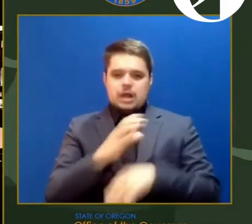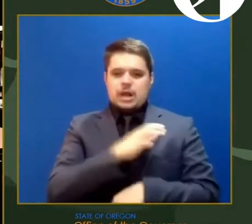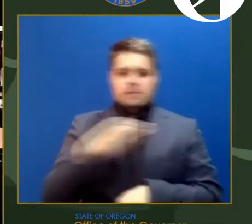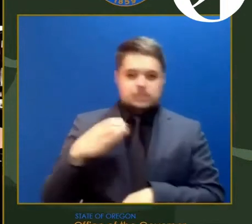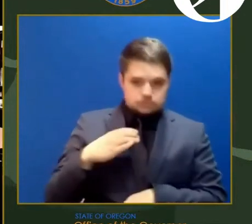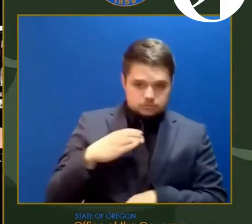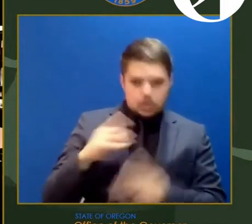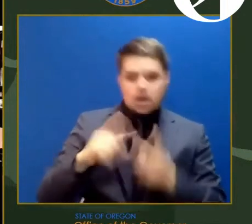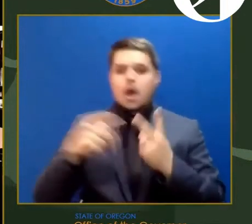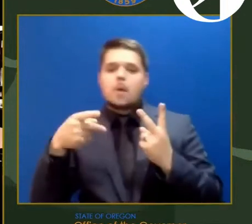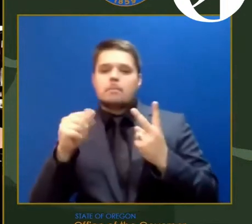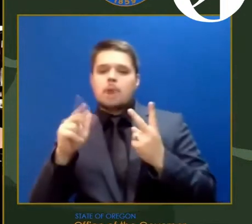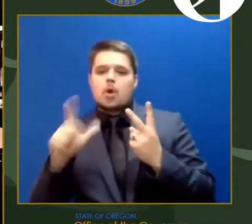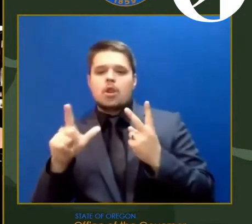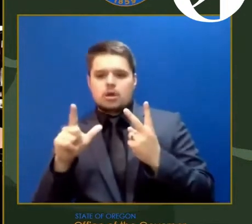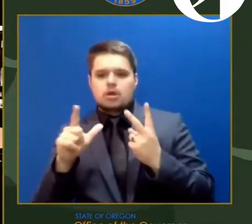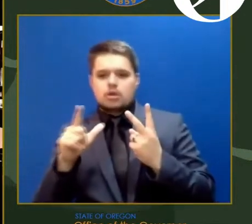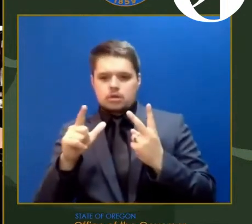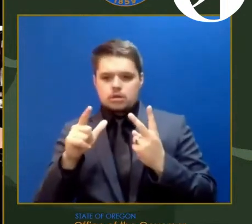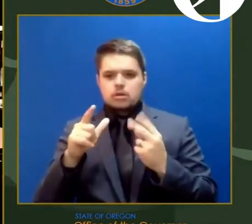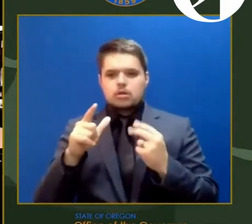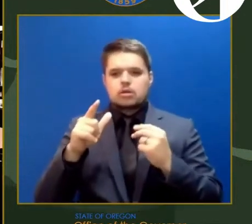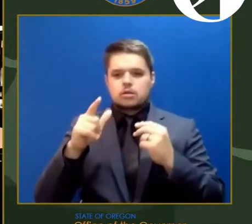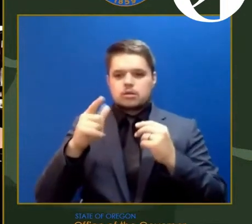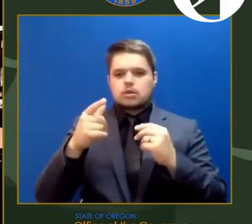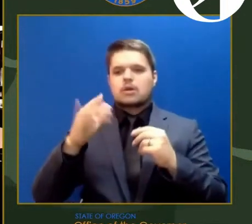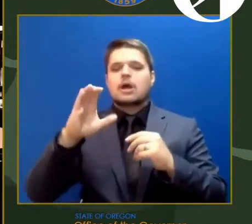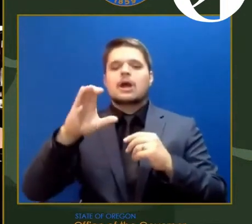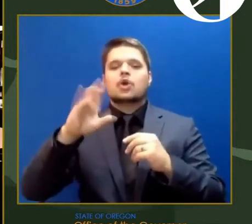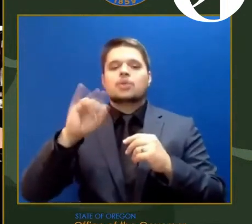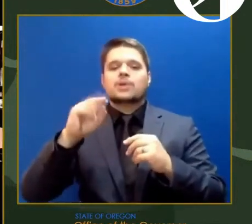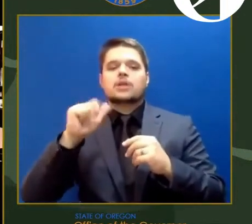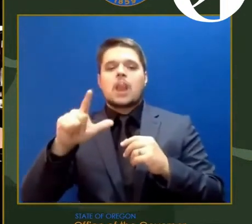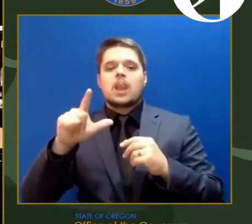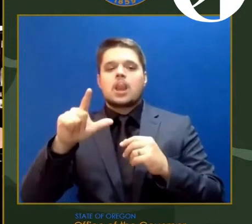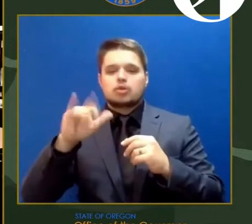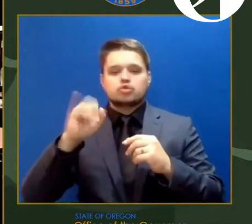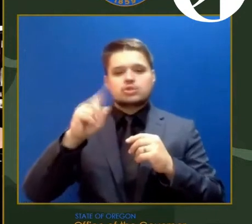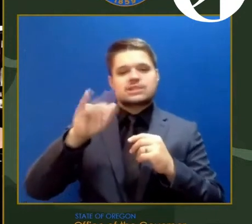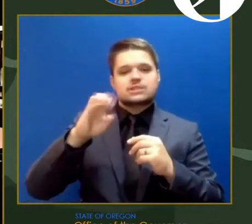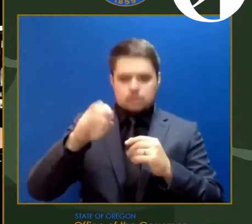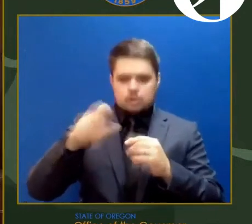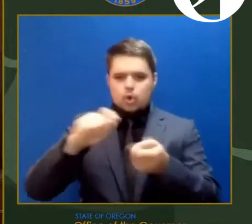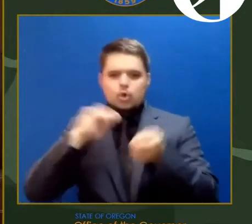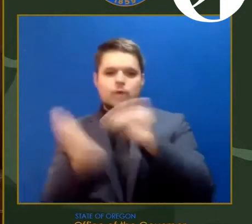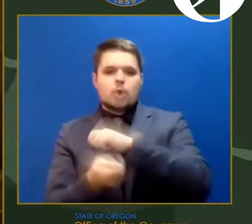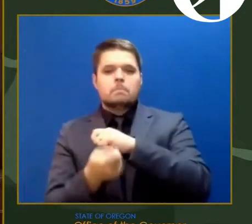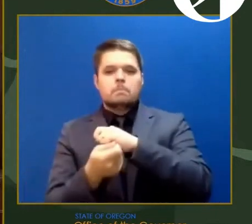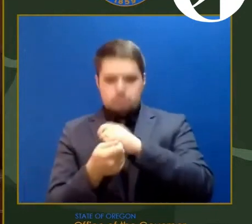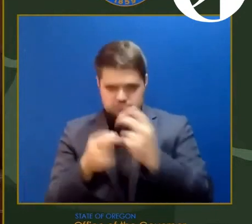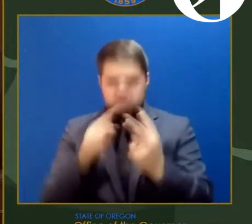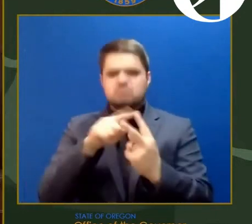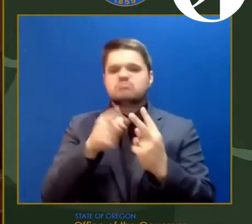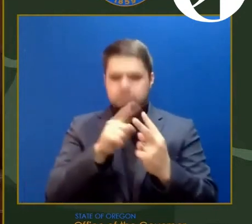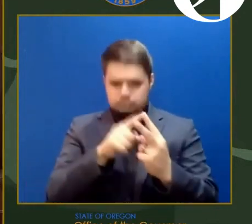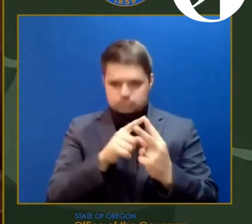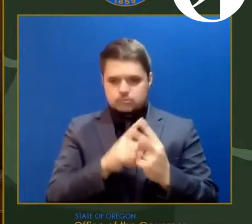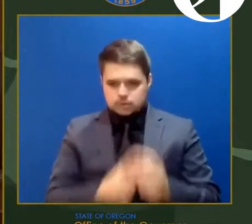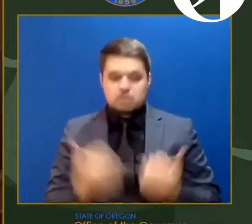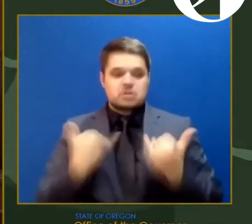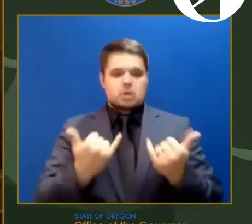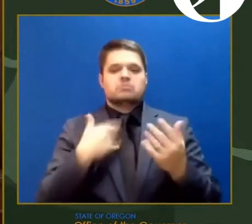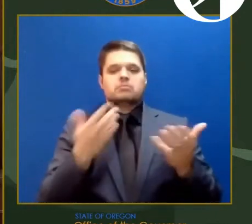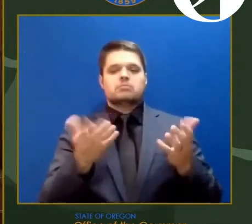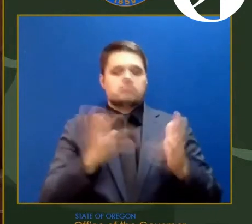Reform and Police Accountability Committee. Reina and Paul, please share with us your experiences working on the